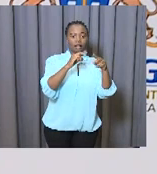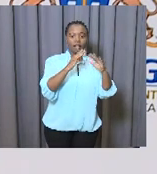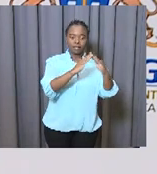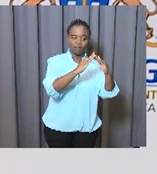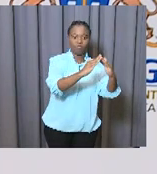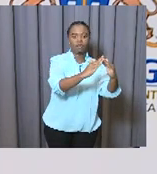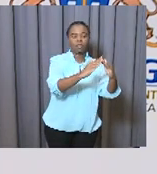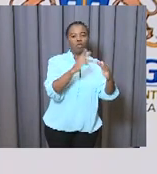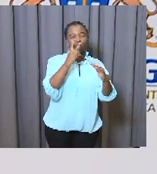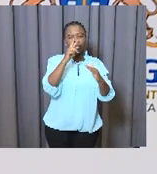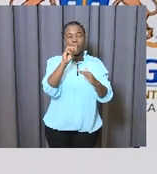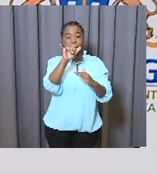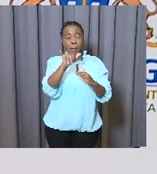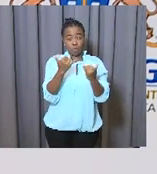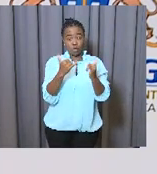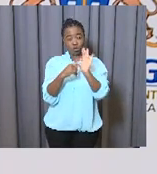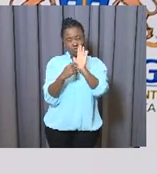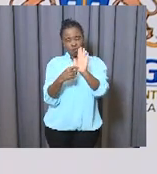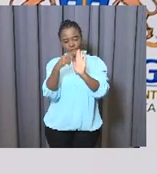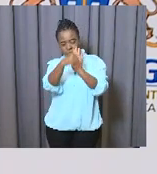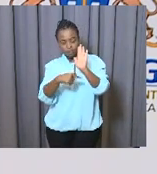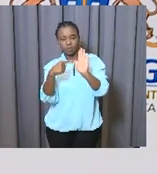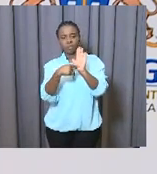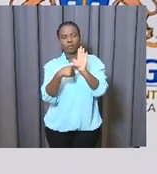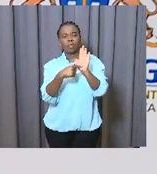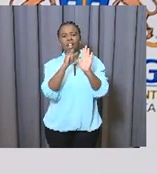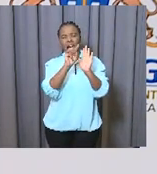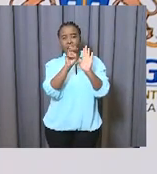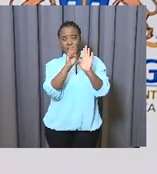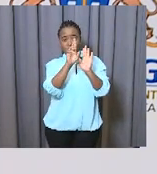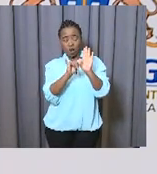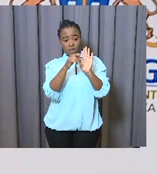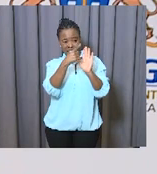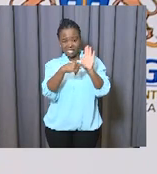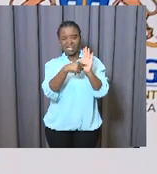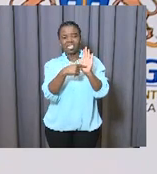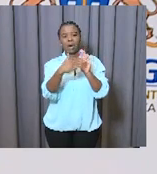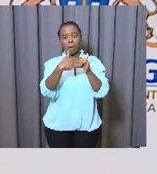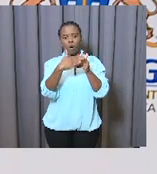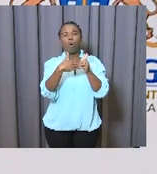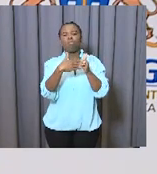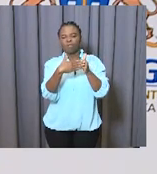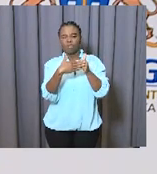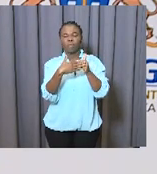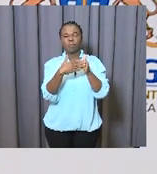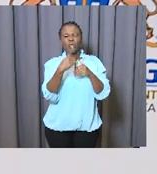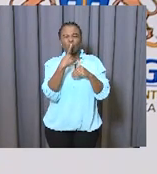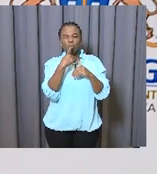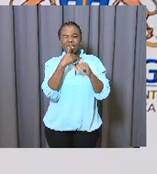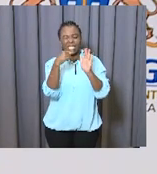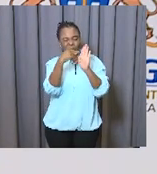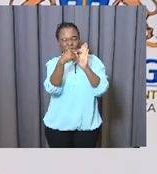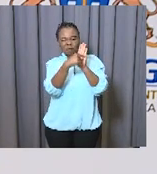see in the map we are going to show you today. Ivory Park is a map that's much green, more red, densely